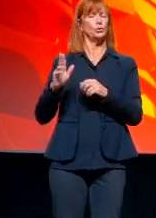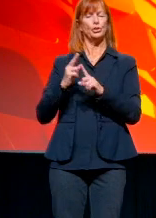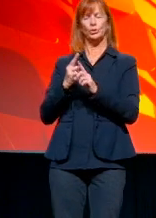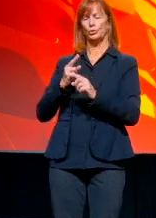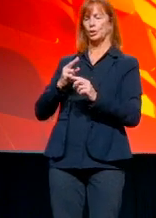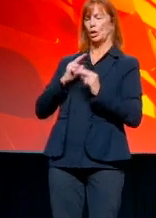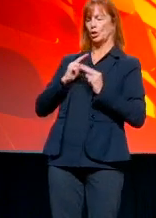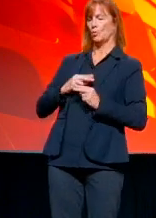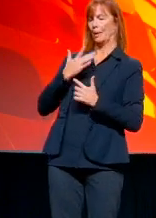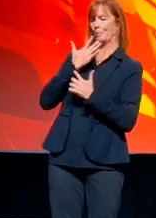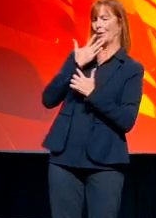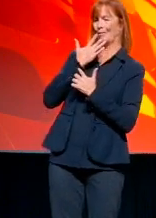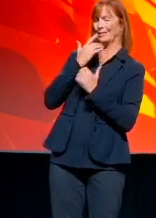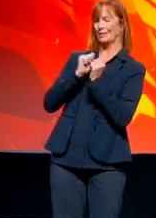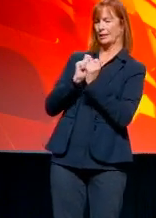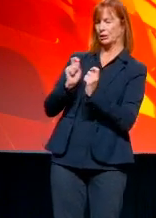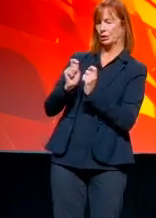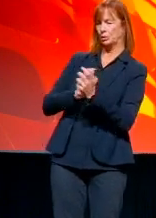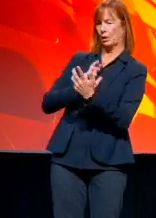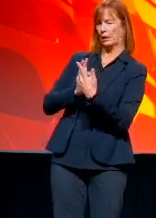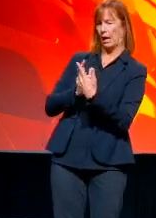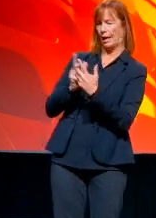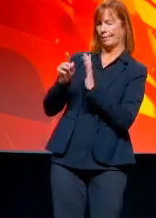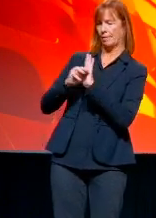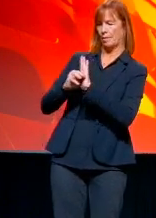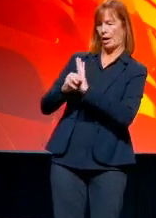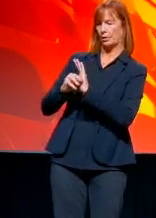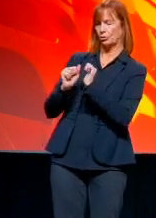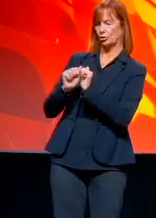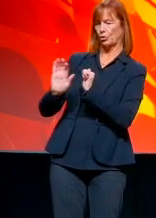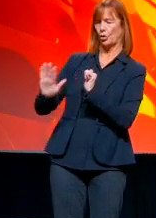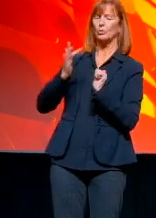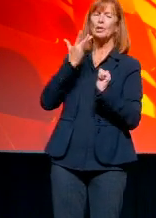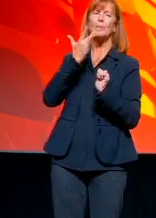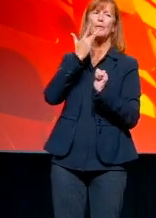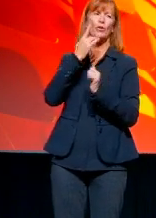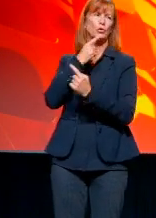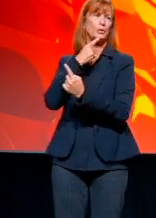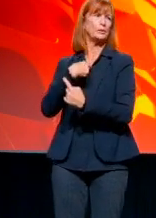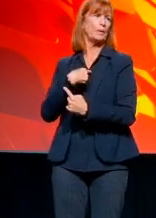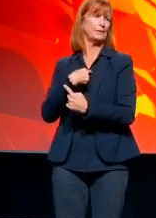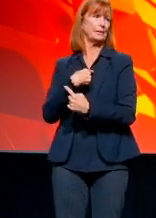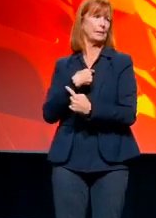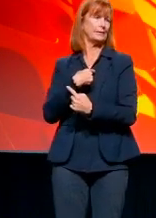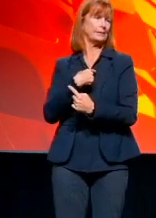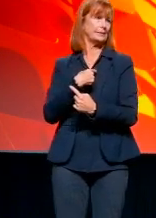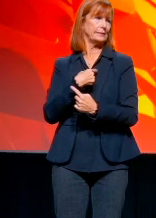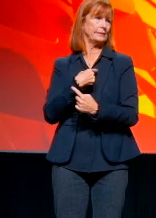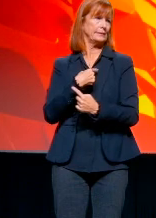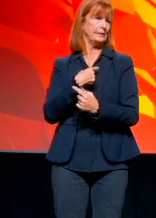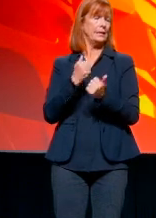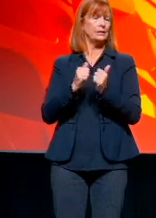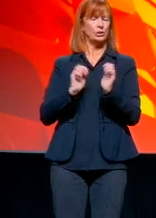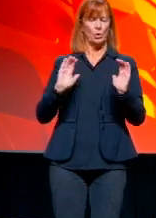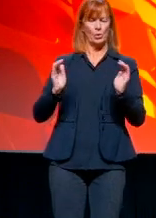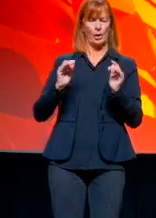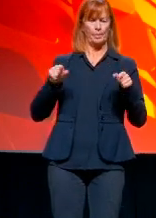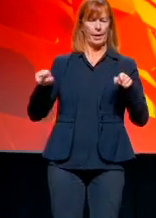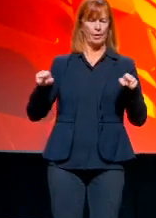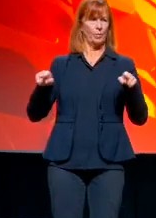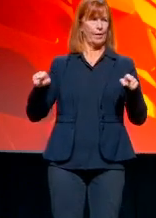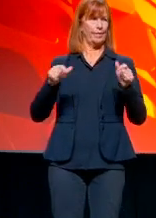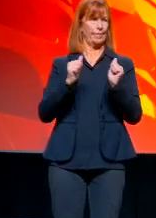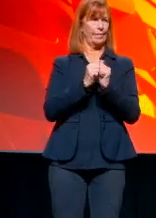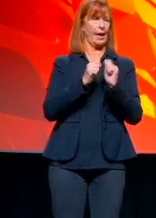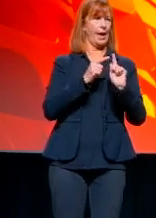to align the model towards a more preferred responses. So drawing the parallel here, to build a robotics foundation